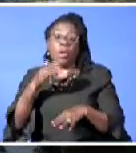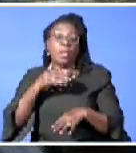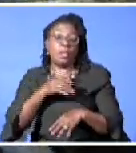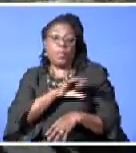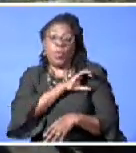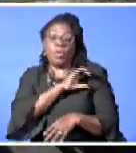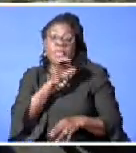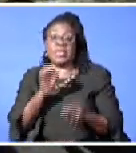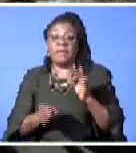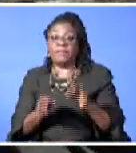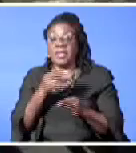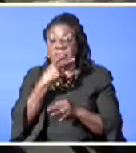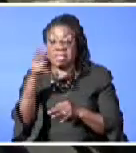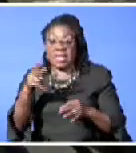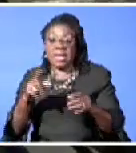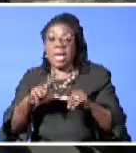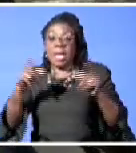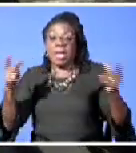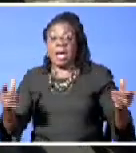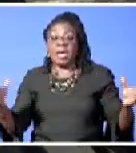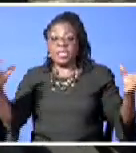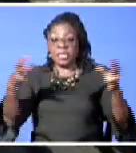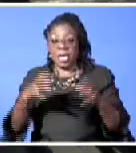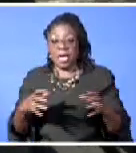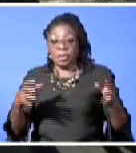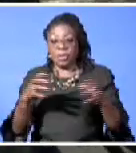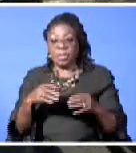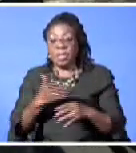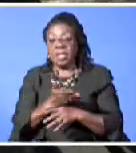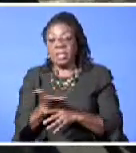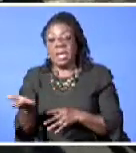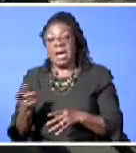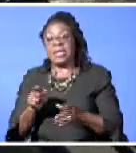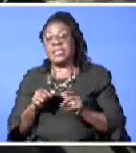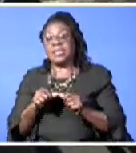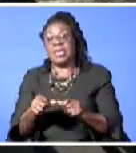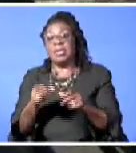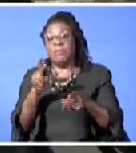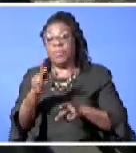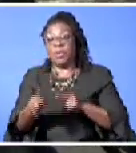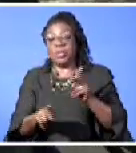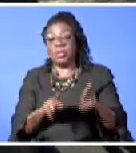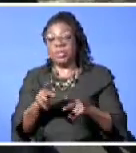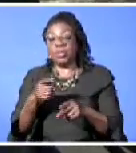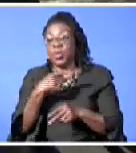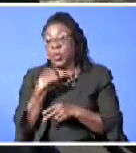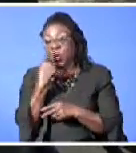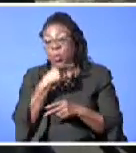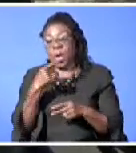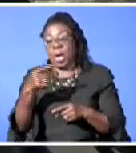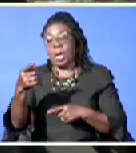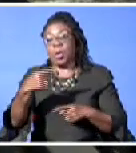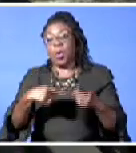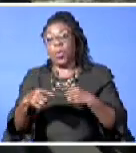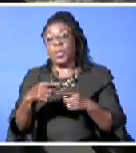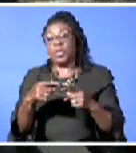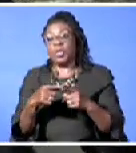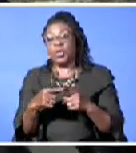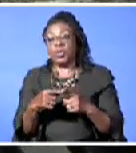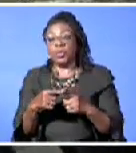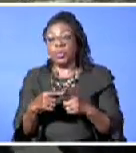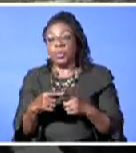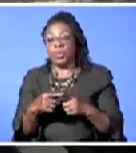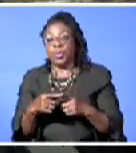that people are adhering to the orders. There are some persons who are going to the